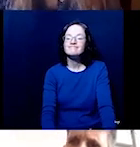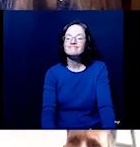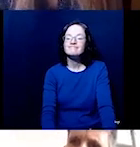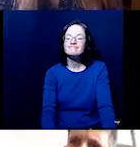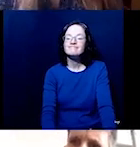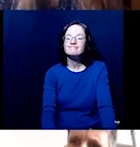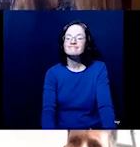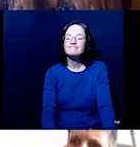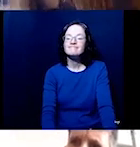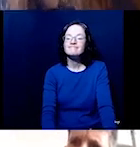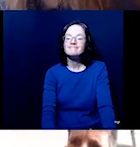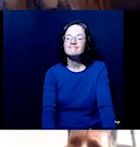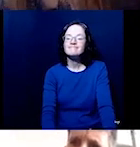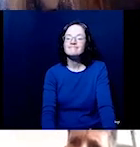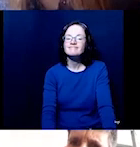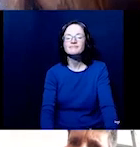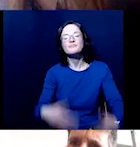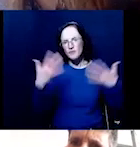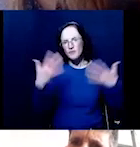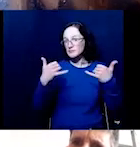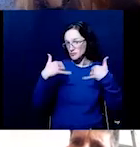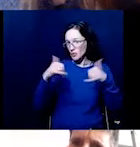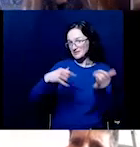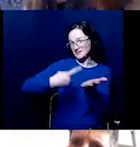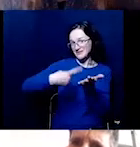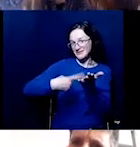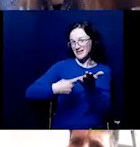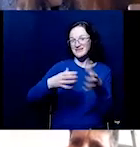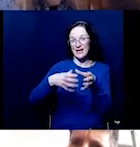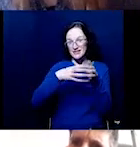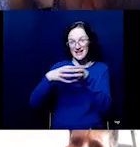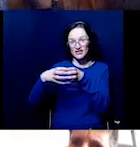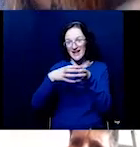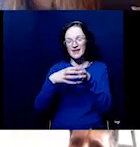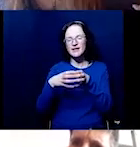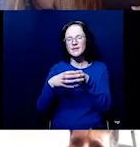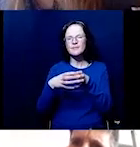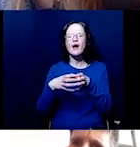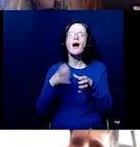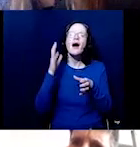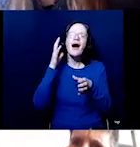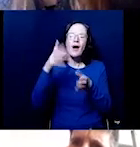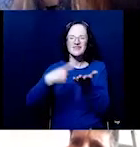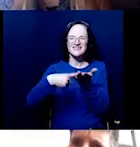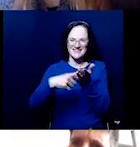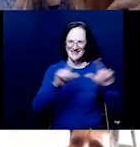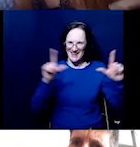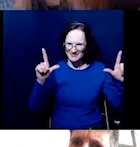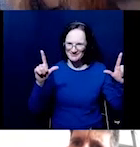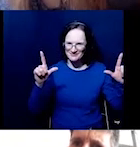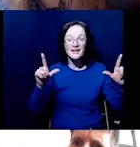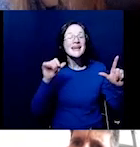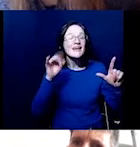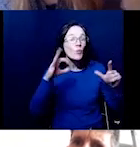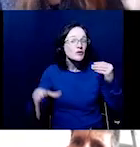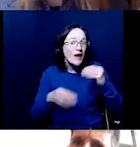Okay, well, because we're still on the topic of intersectionality, I'm gonna start by talking about my slide, but if ever you wanna